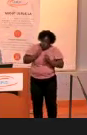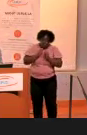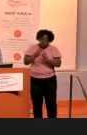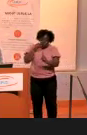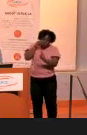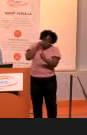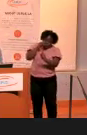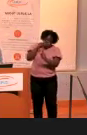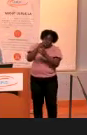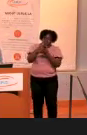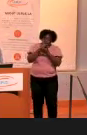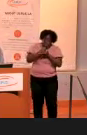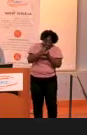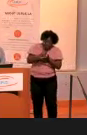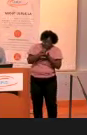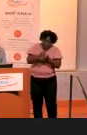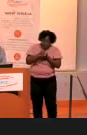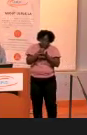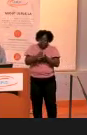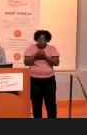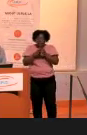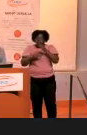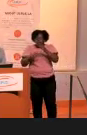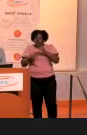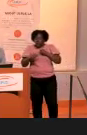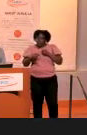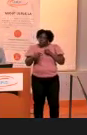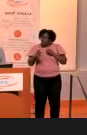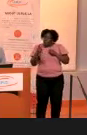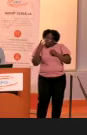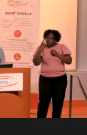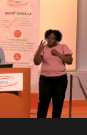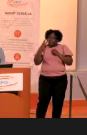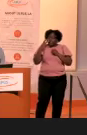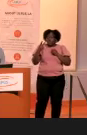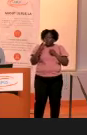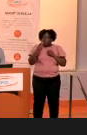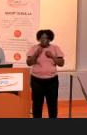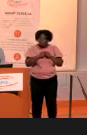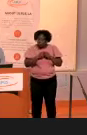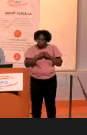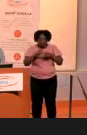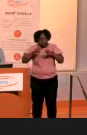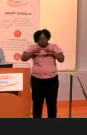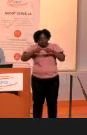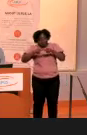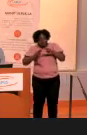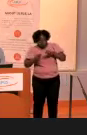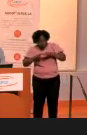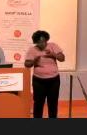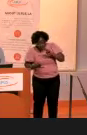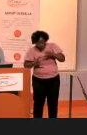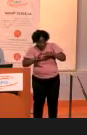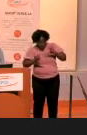therapy. And the calcineurin inhibitors, as we were seeing, where with the mechanism of action, it decreases the protein